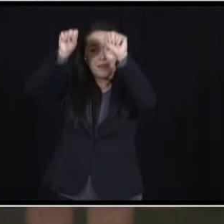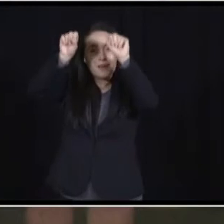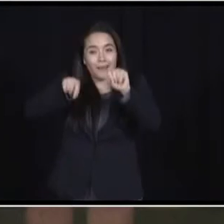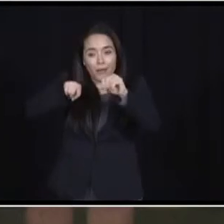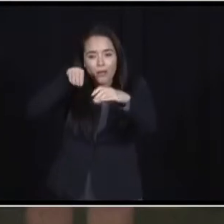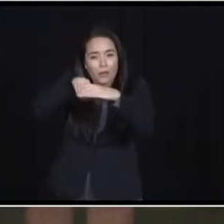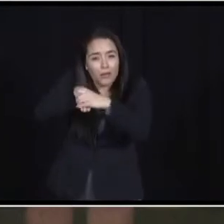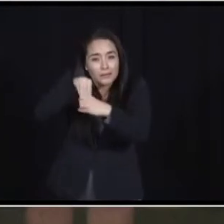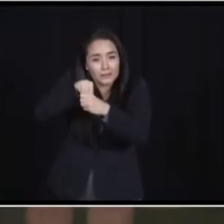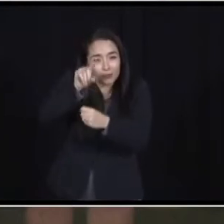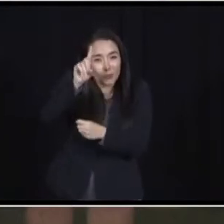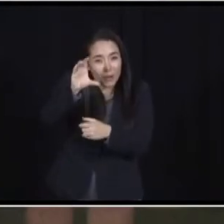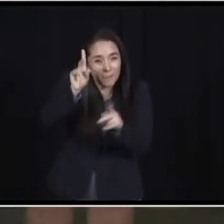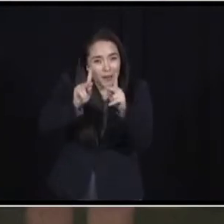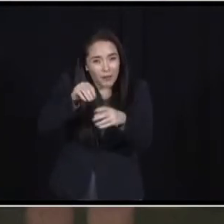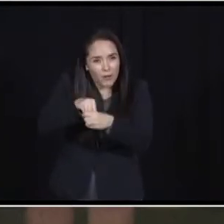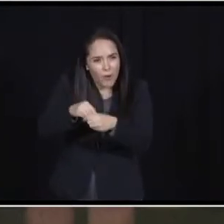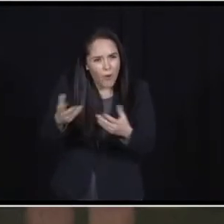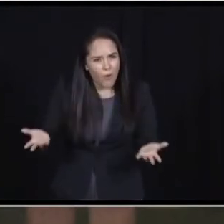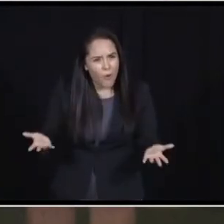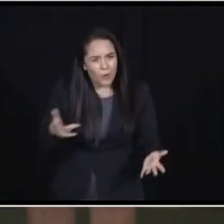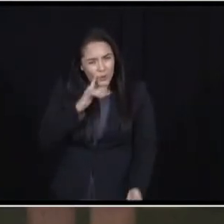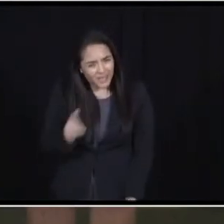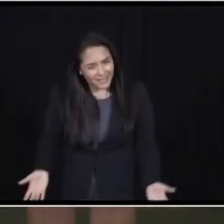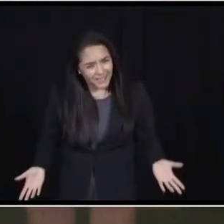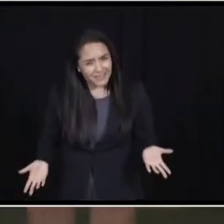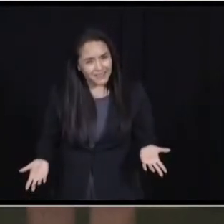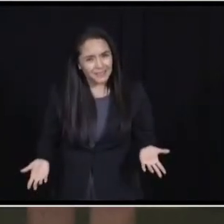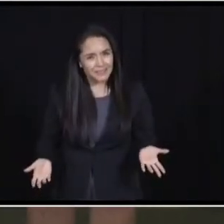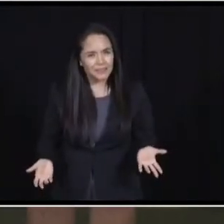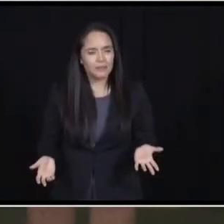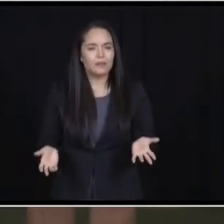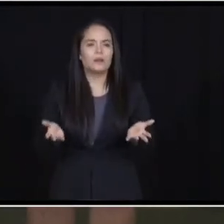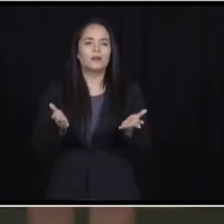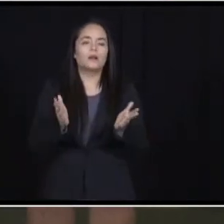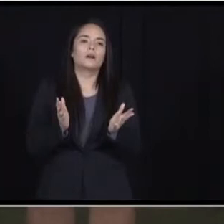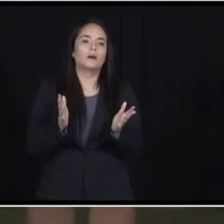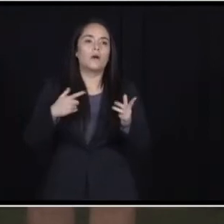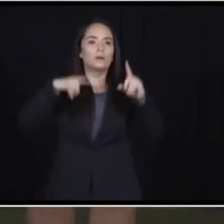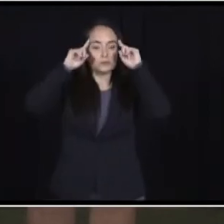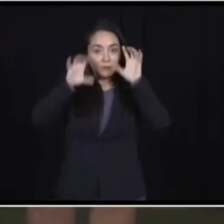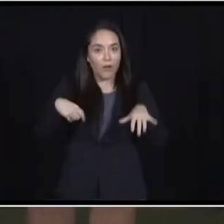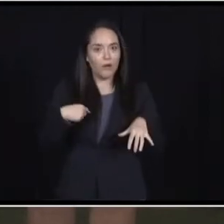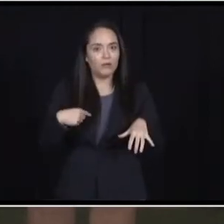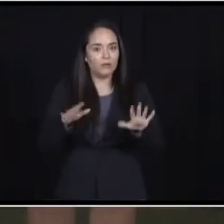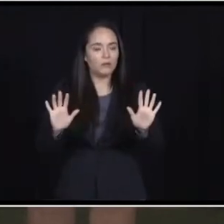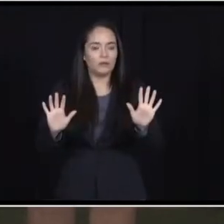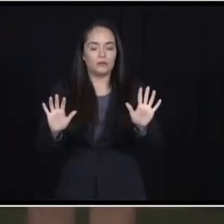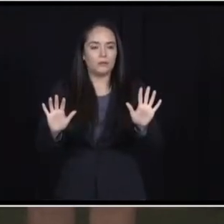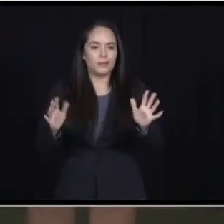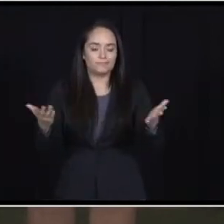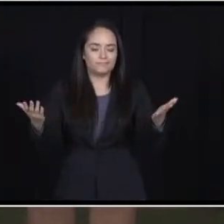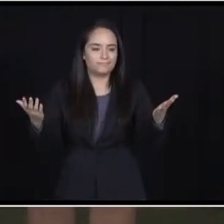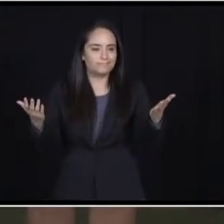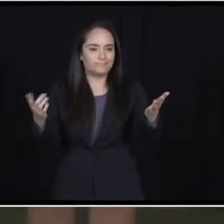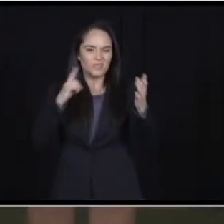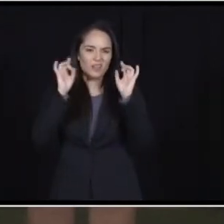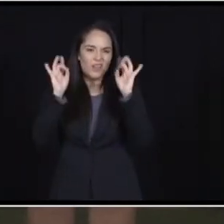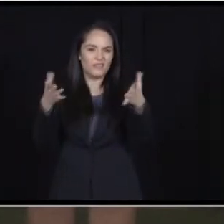just, nothing ceases to amaze me now with the behavior of some people. It's absolutely ridiculous.